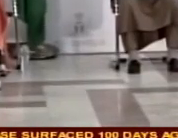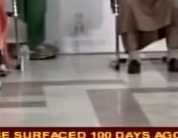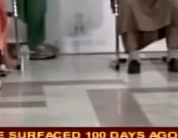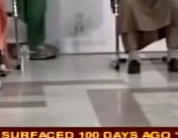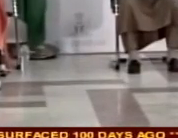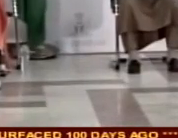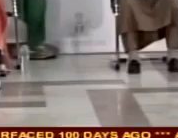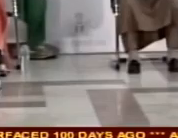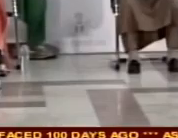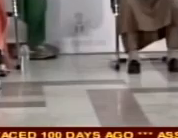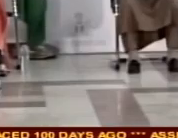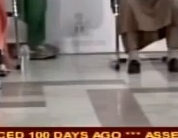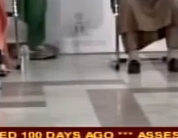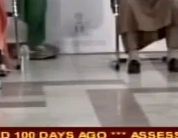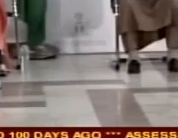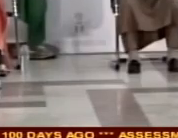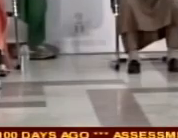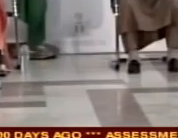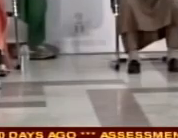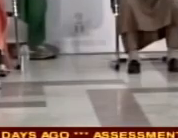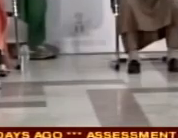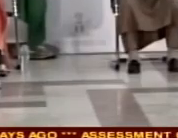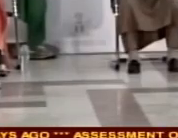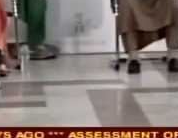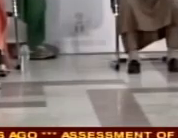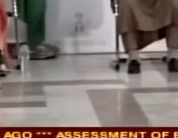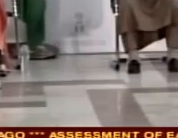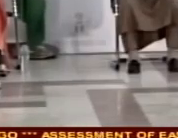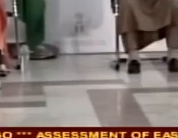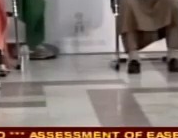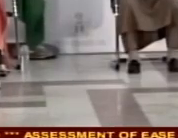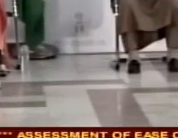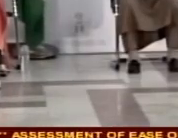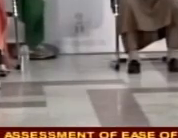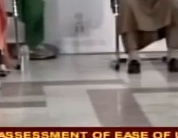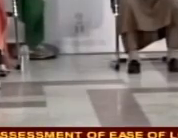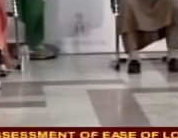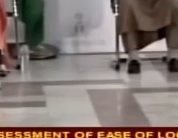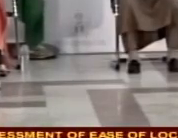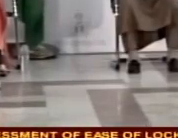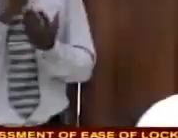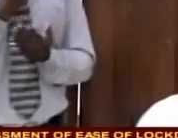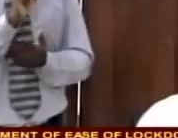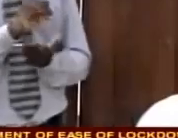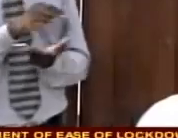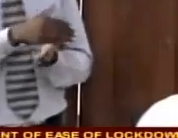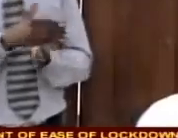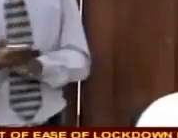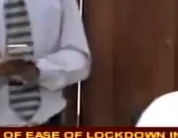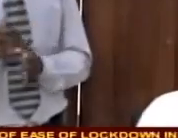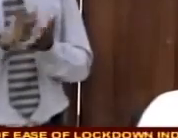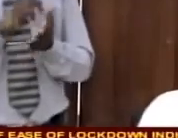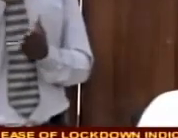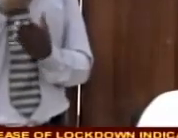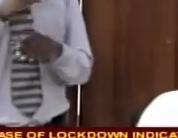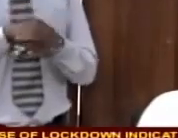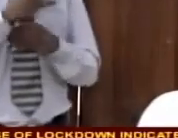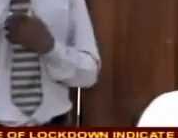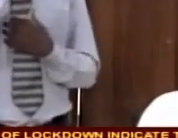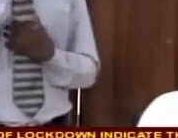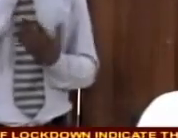that need those cases of ventilators, how many of them died? Those were on ventilators. Thank you.